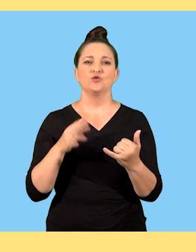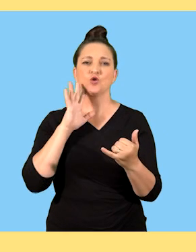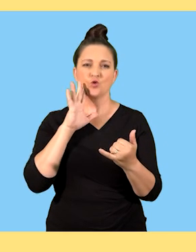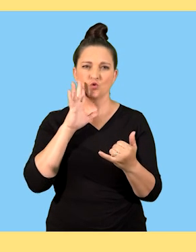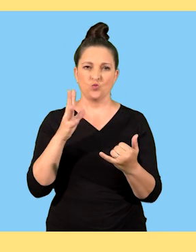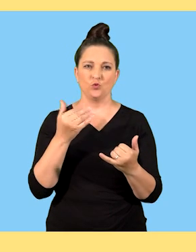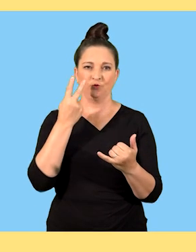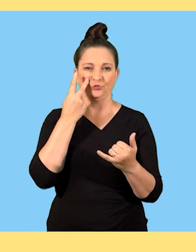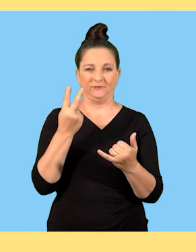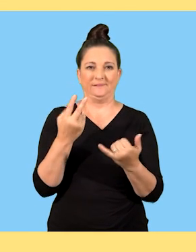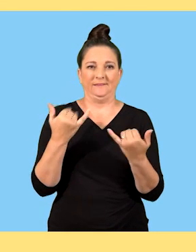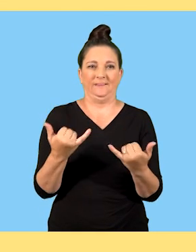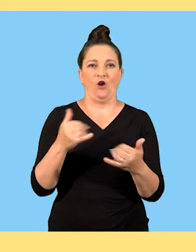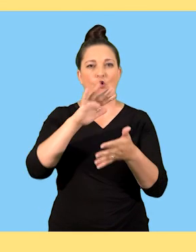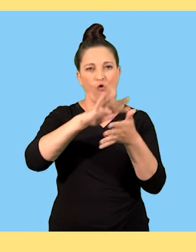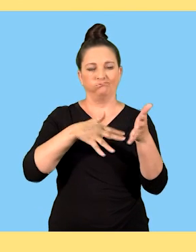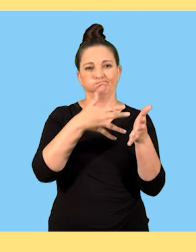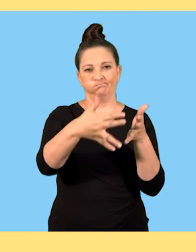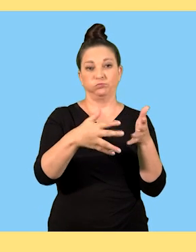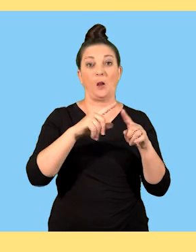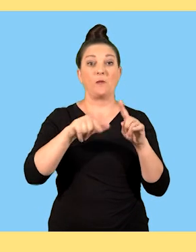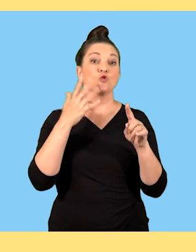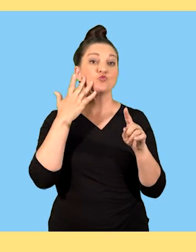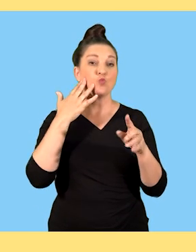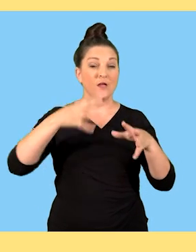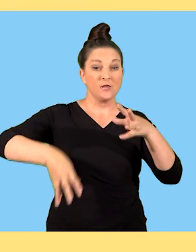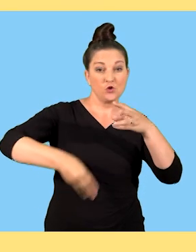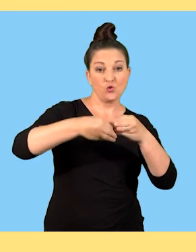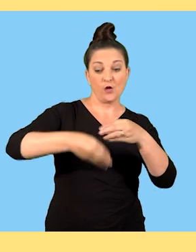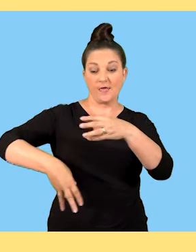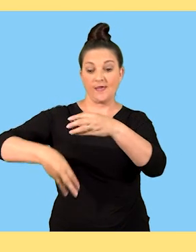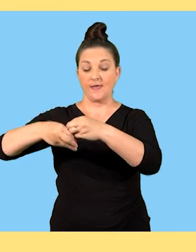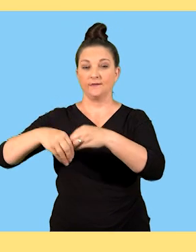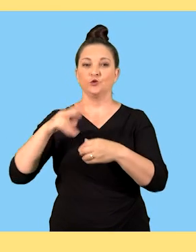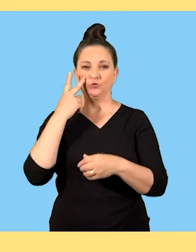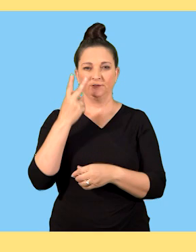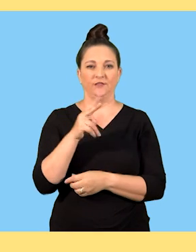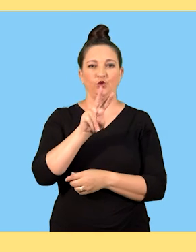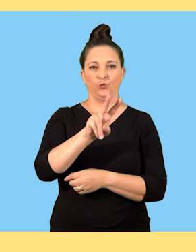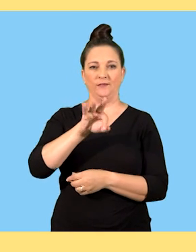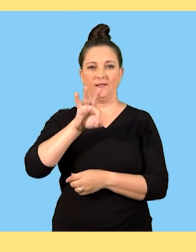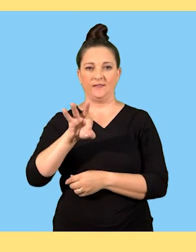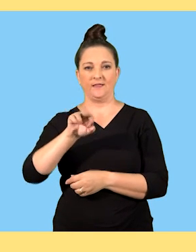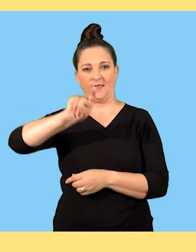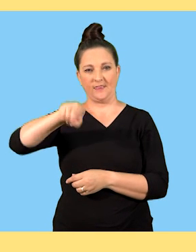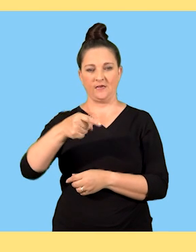619,180. And then lastly, your allowances, if you add these two amounts, you get 23,700.